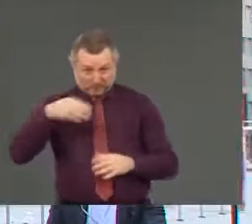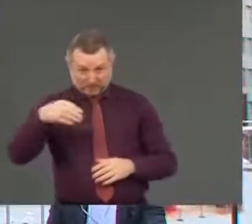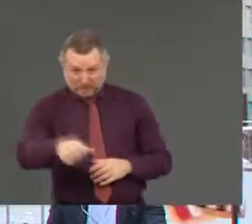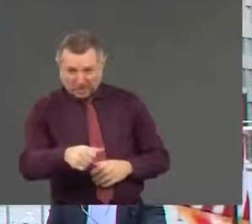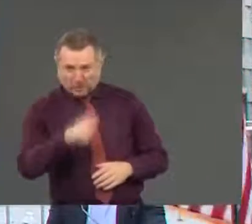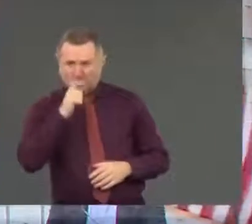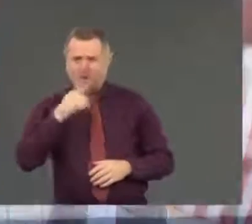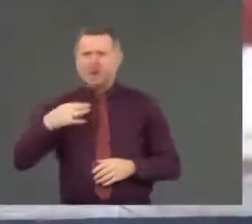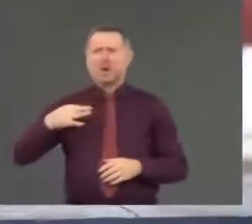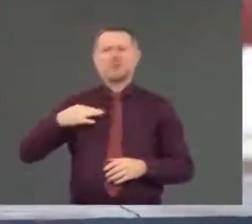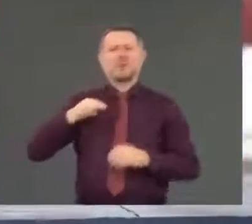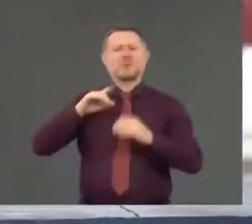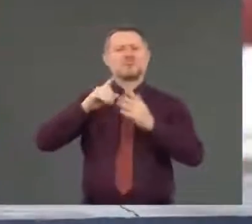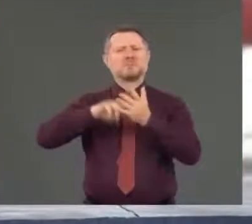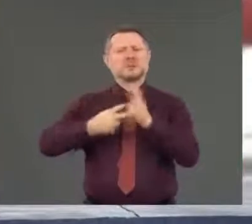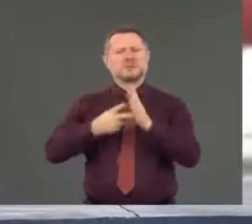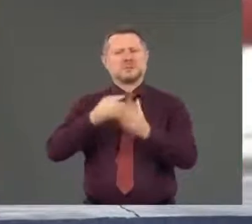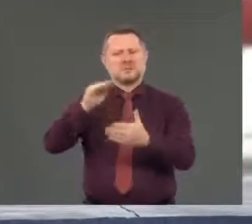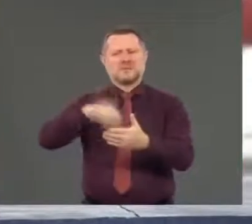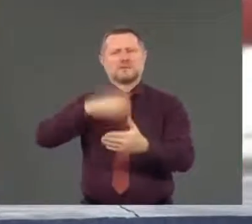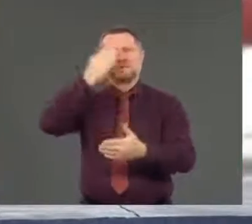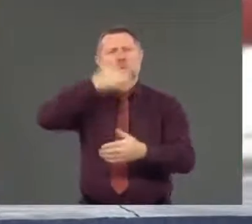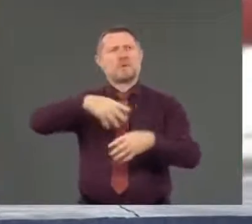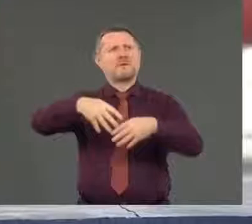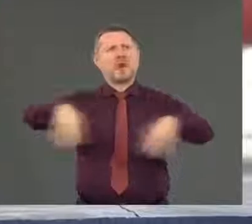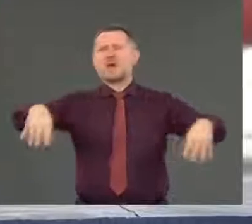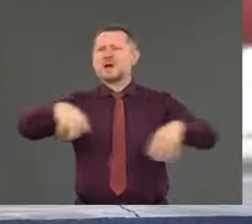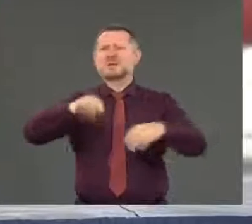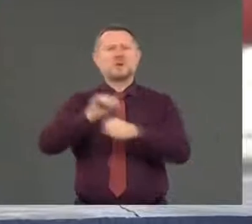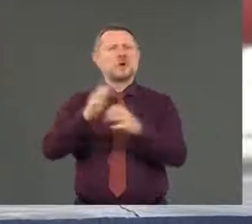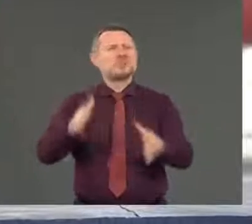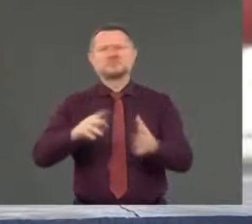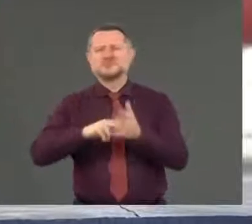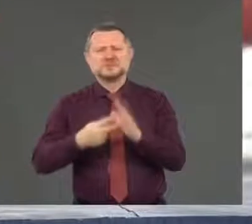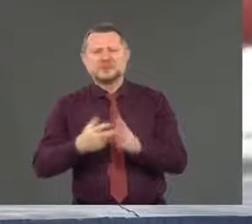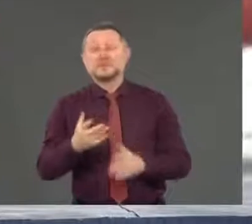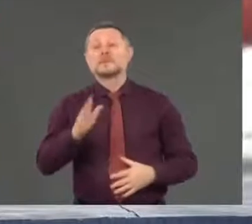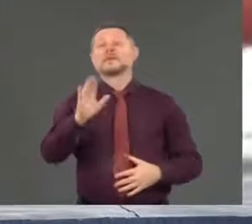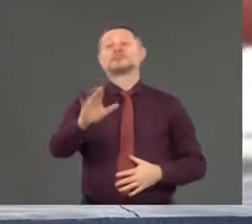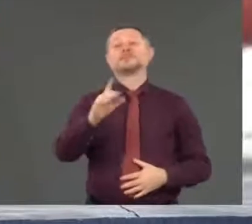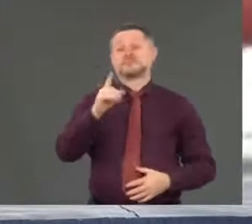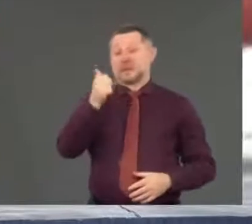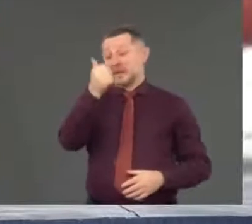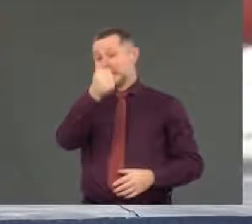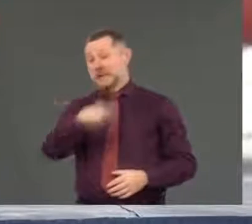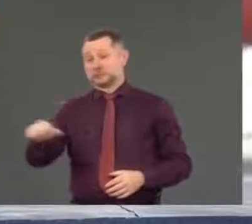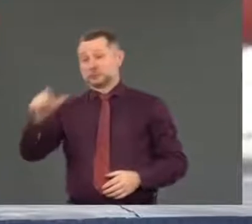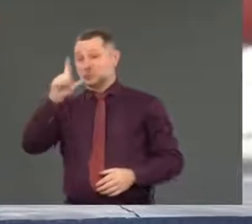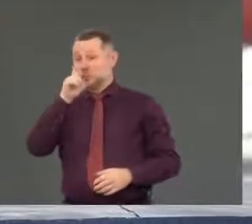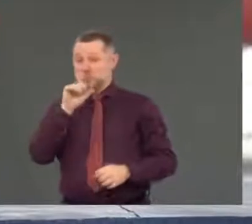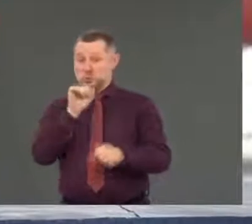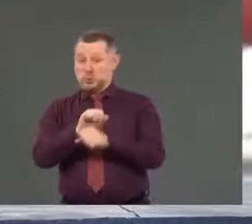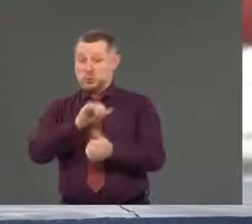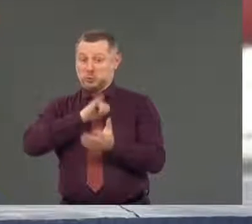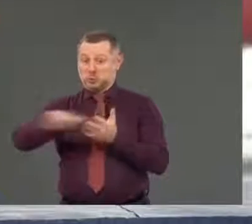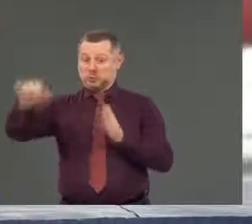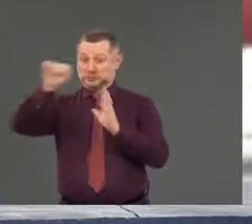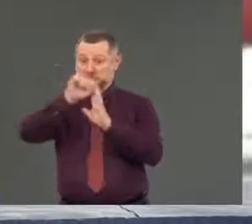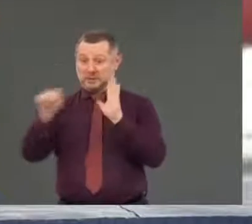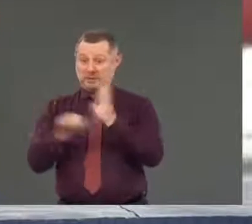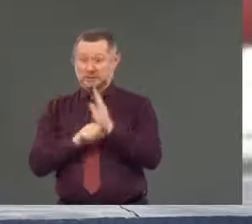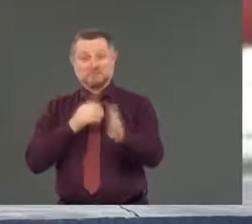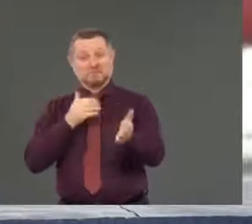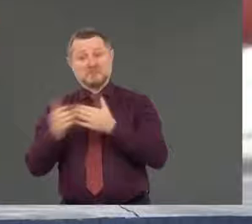frontline worker on this? Yeah, it's funded. Any public employee who works in the state of New York, whether you're a city employee,